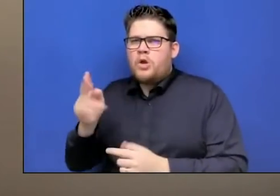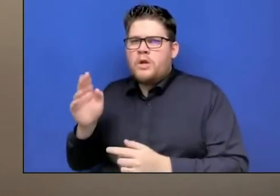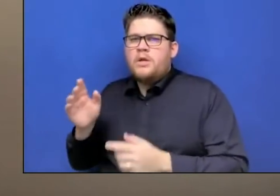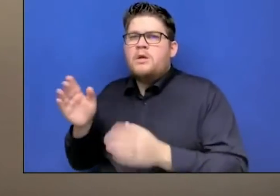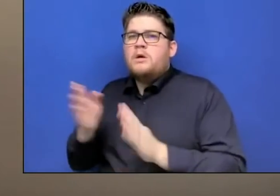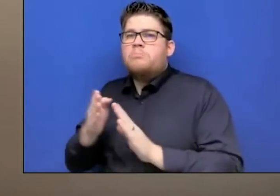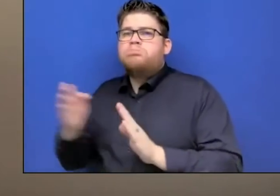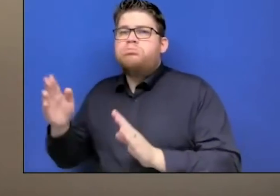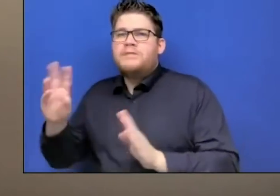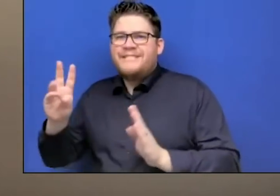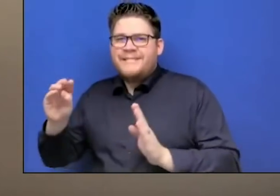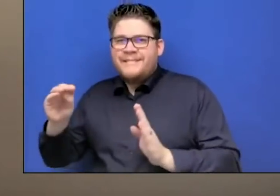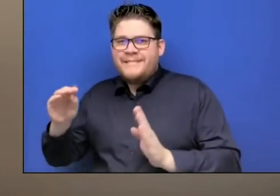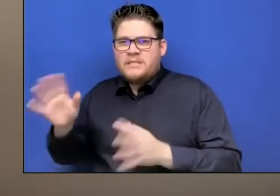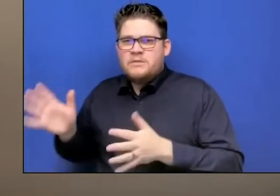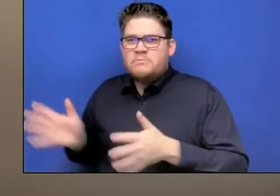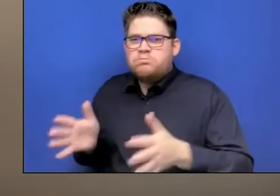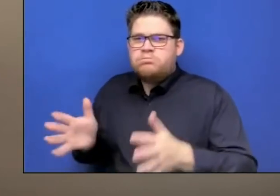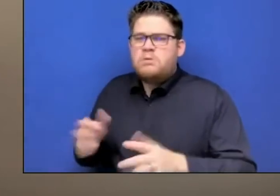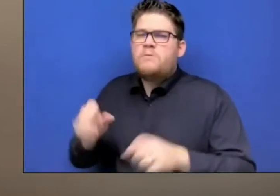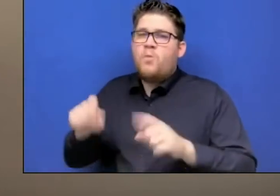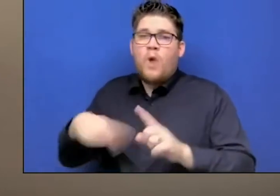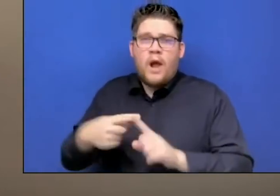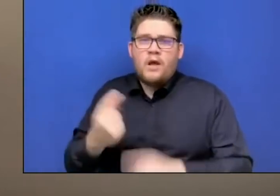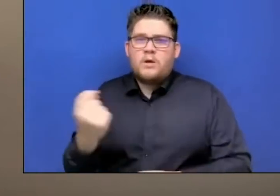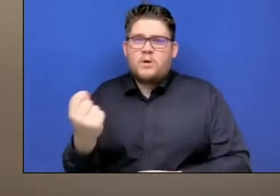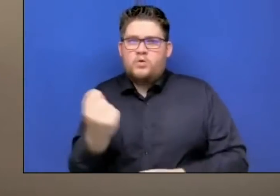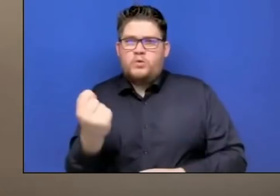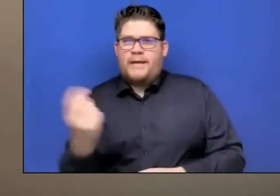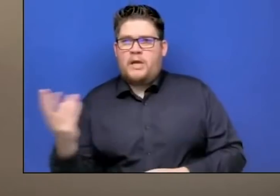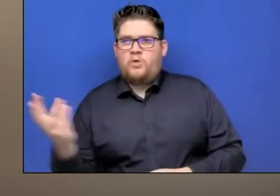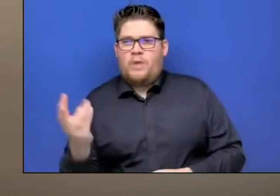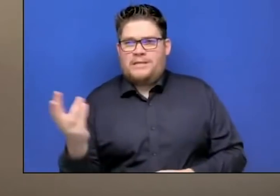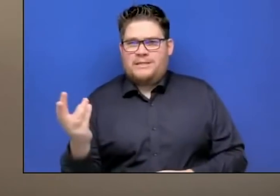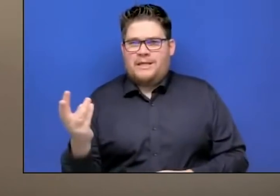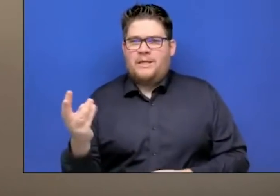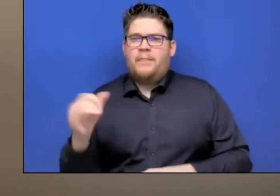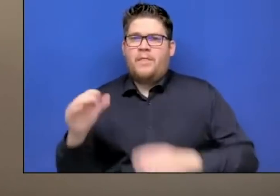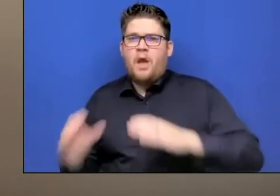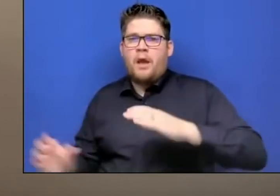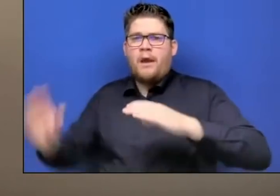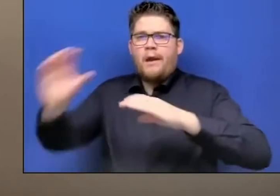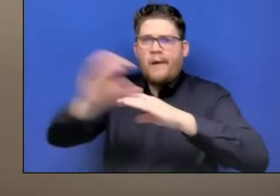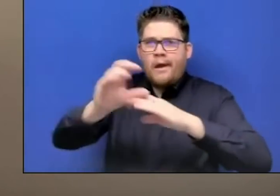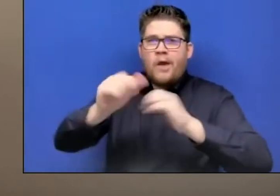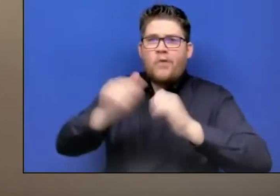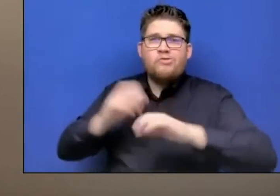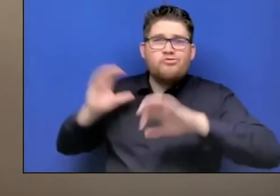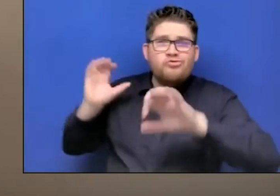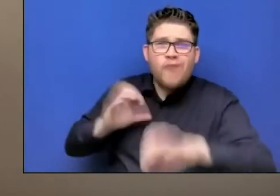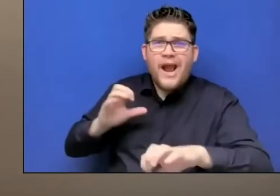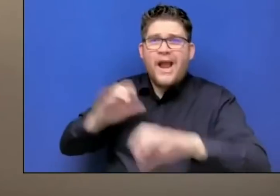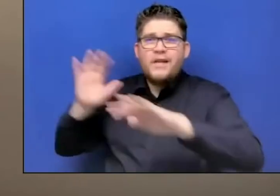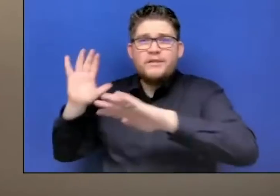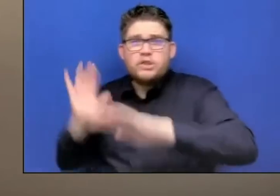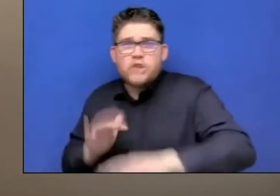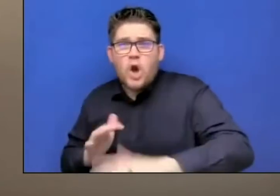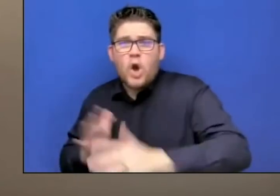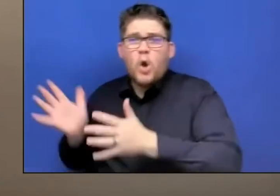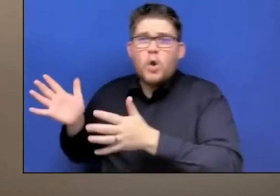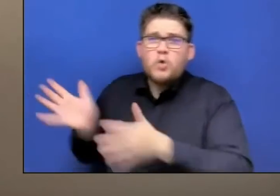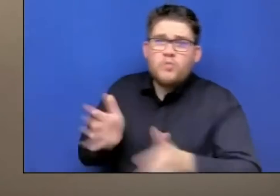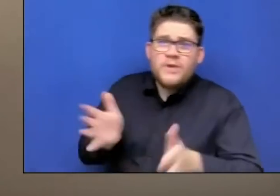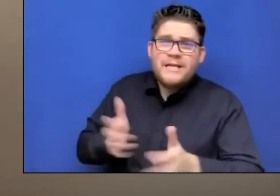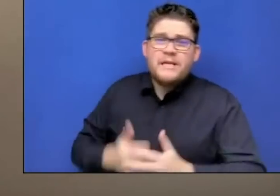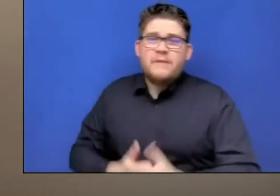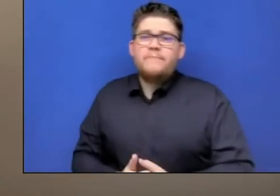into Wednesday could be problematic. Lastly, with the outlook, we do have a break in the weather